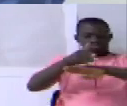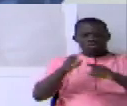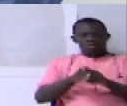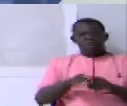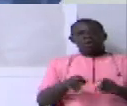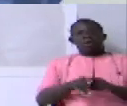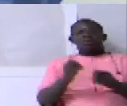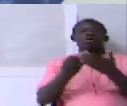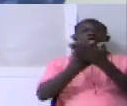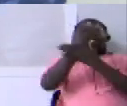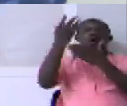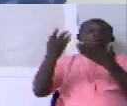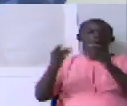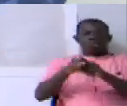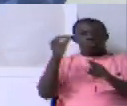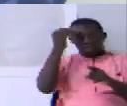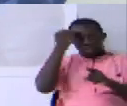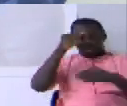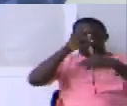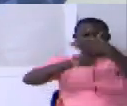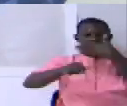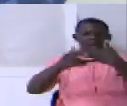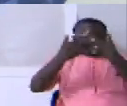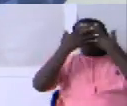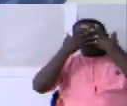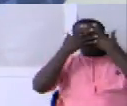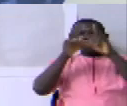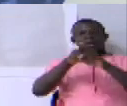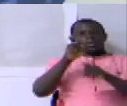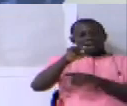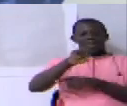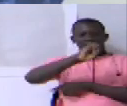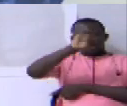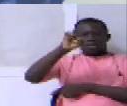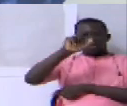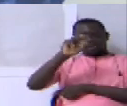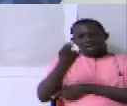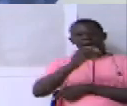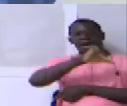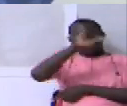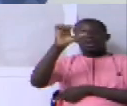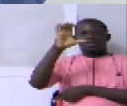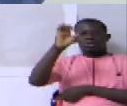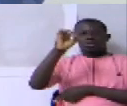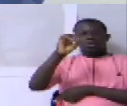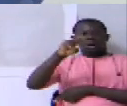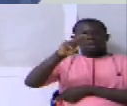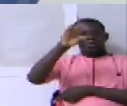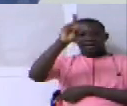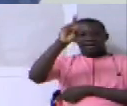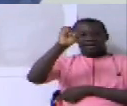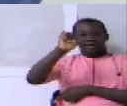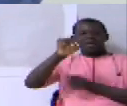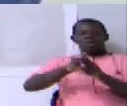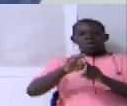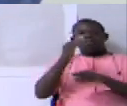was common knowledge in the prisons. Yes. That Ja and Konde were beaten, correct?